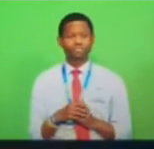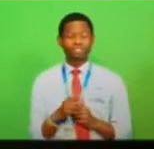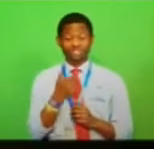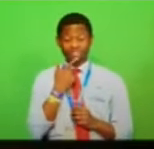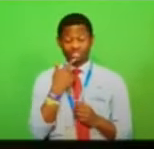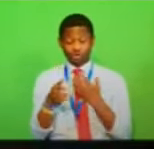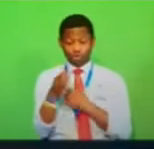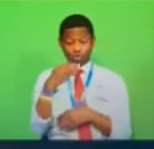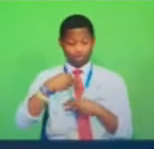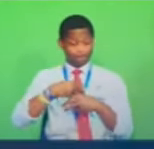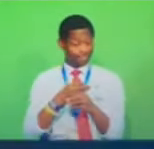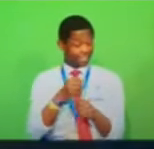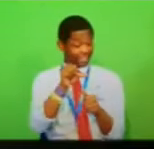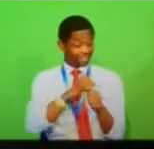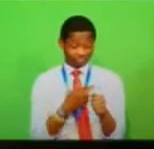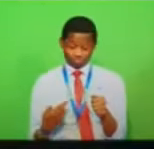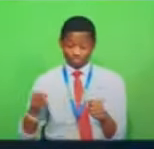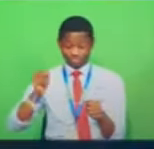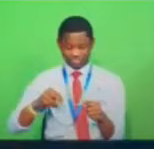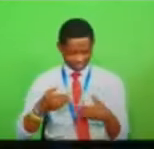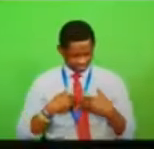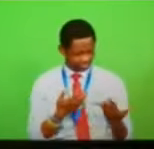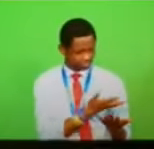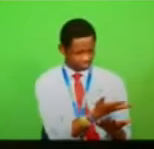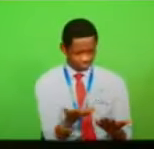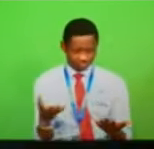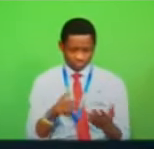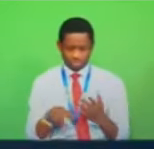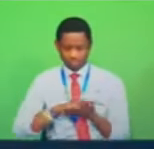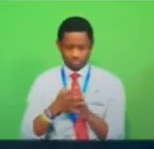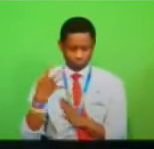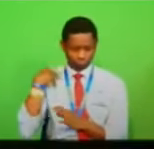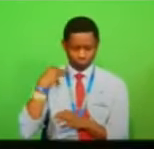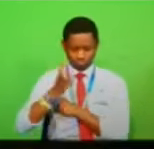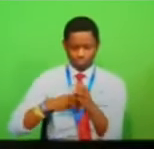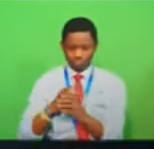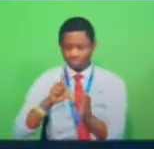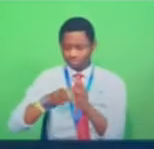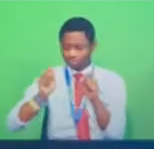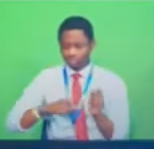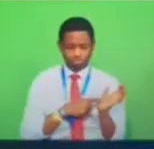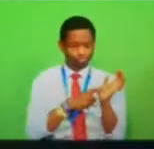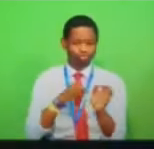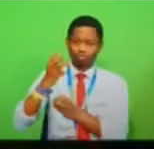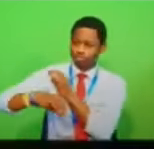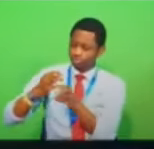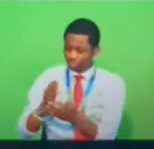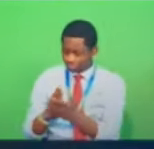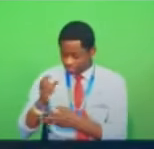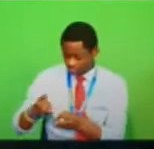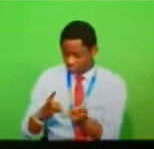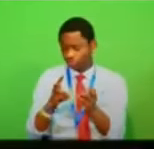God has made all the resources available for us to master this world and show the way, so that the glory of the Lord